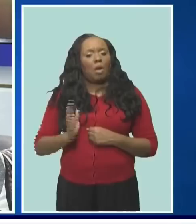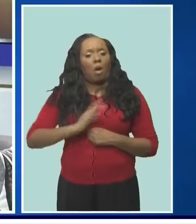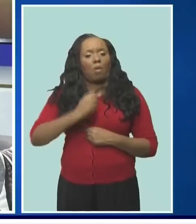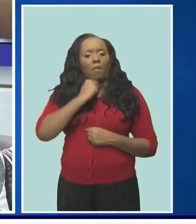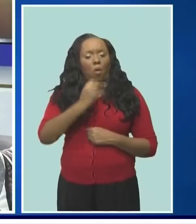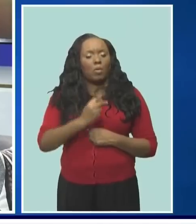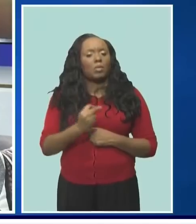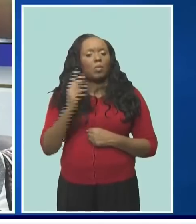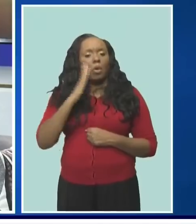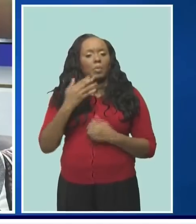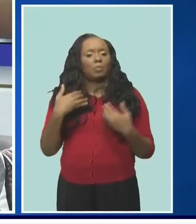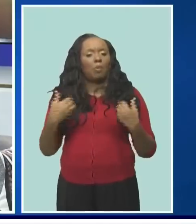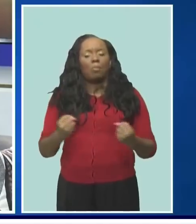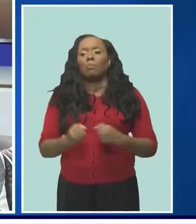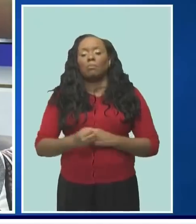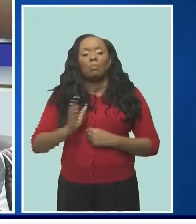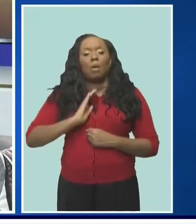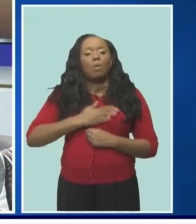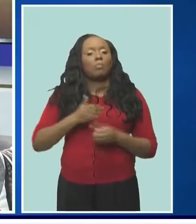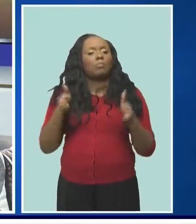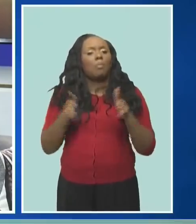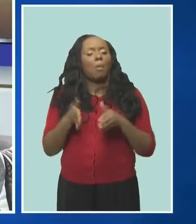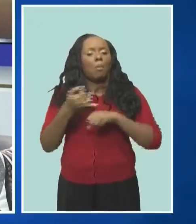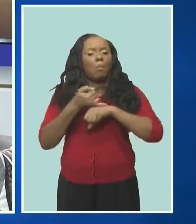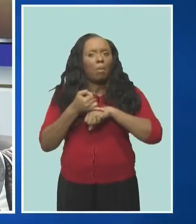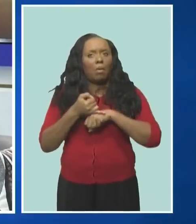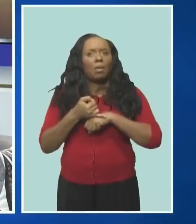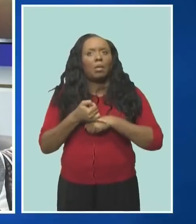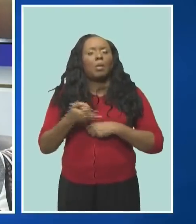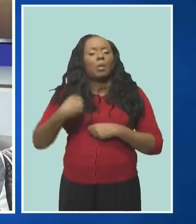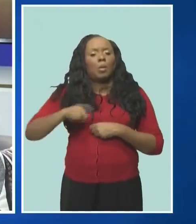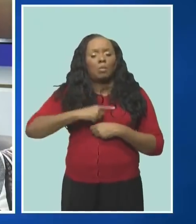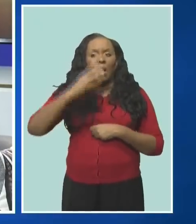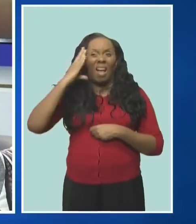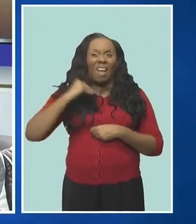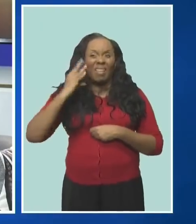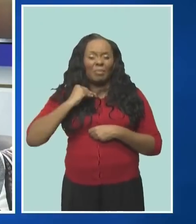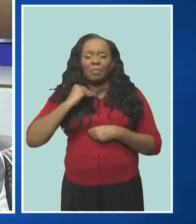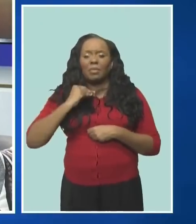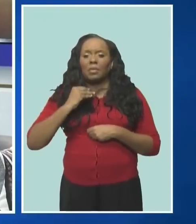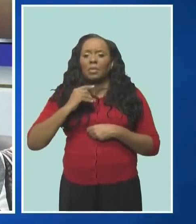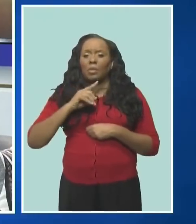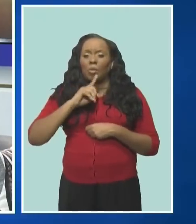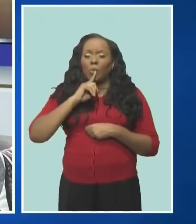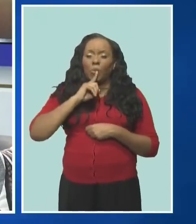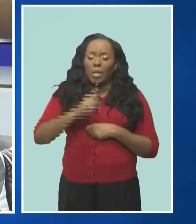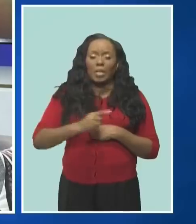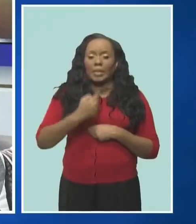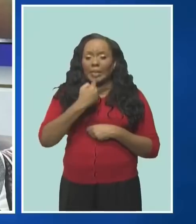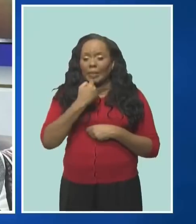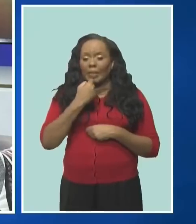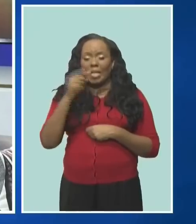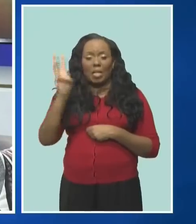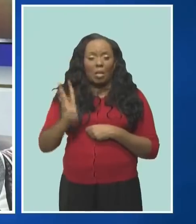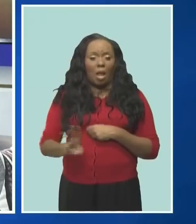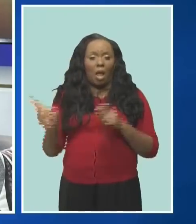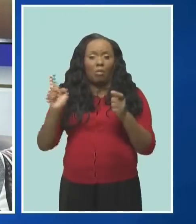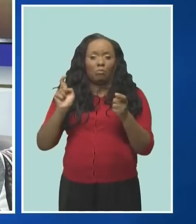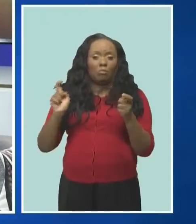our small island developing nations are on the front line of this climate crisis, and that it